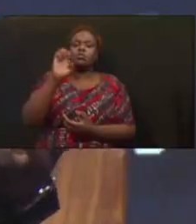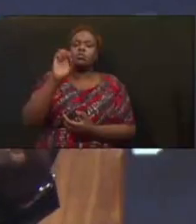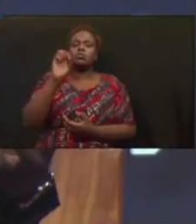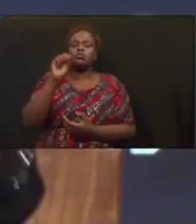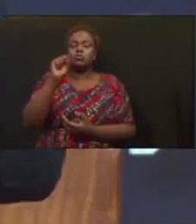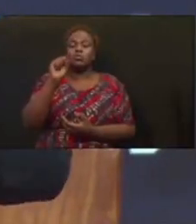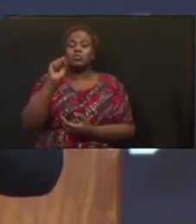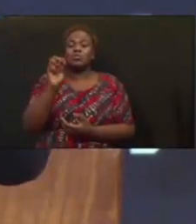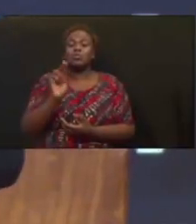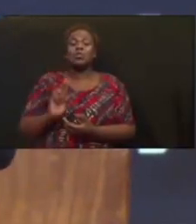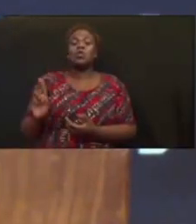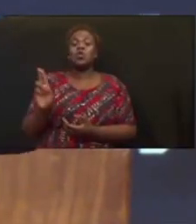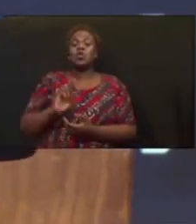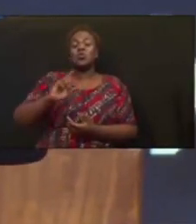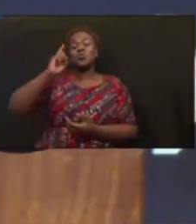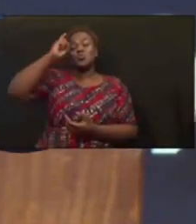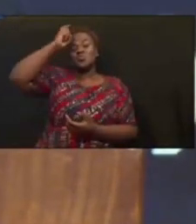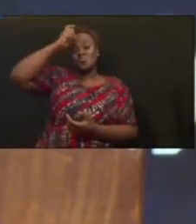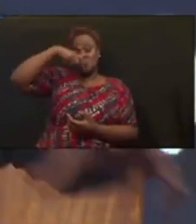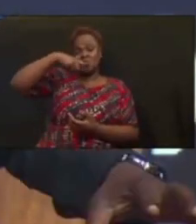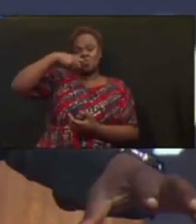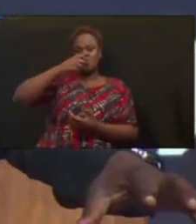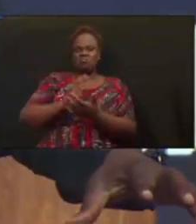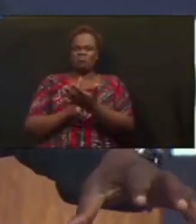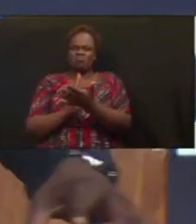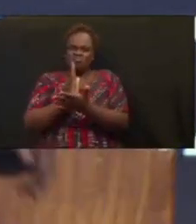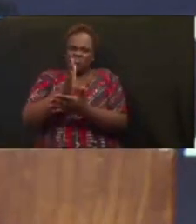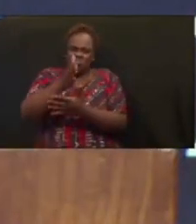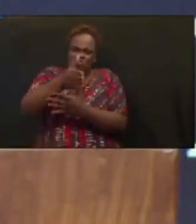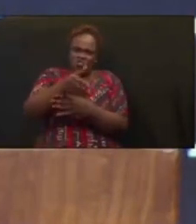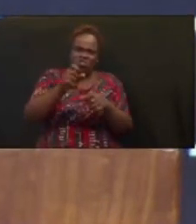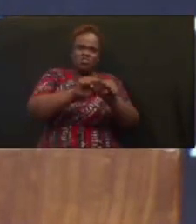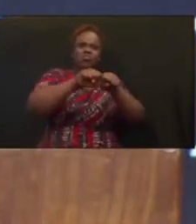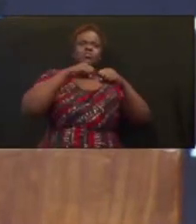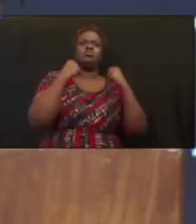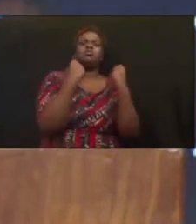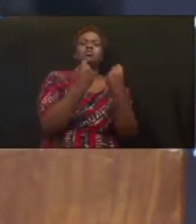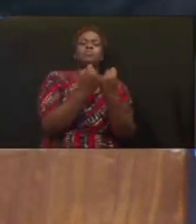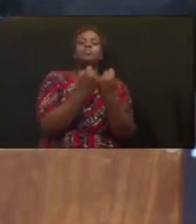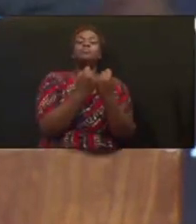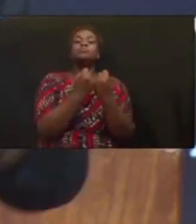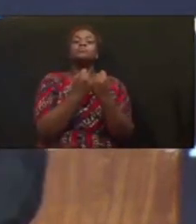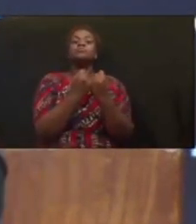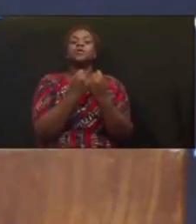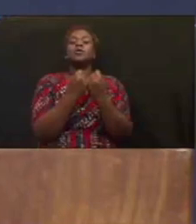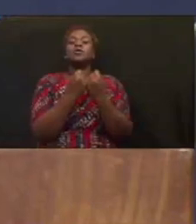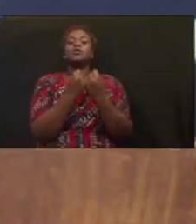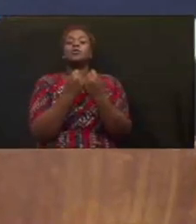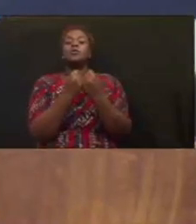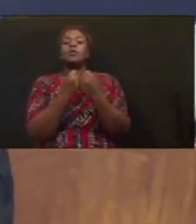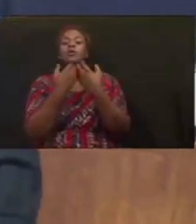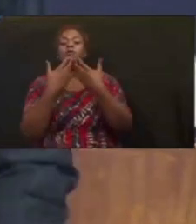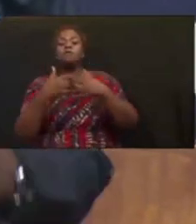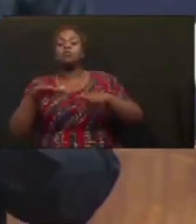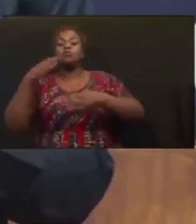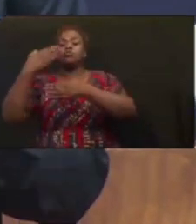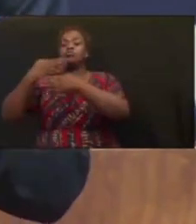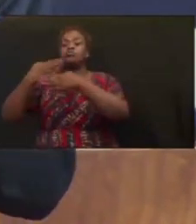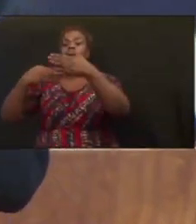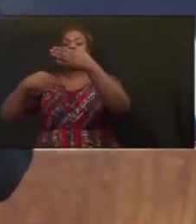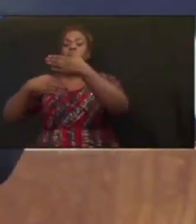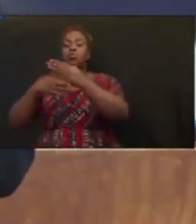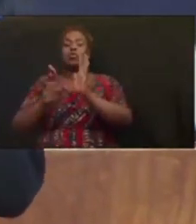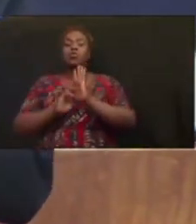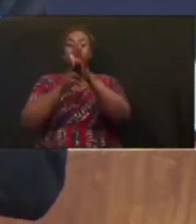we together? To penetrate systems and structures until they establish the dominion of Christ. Behold,